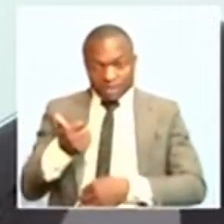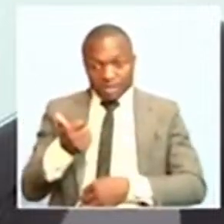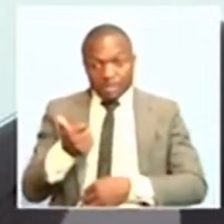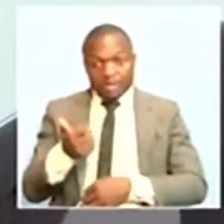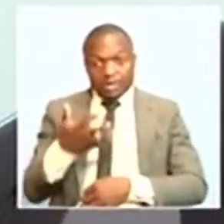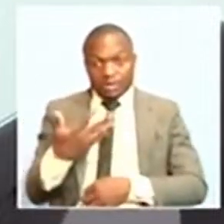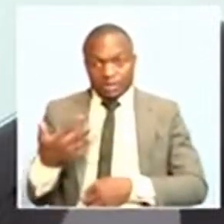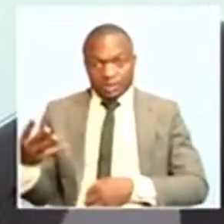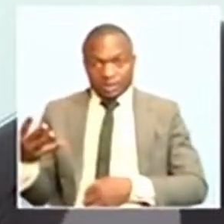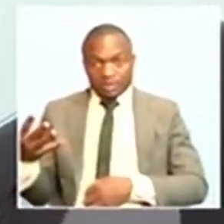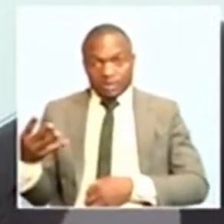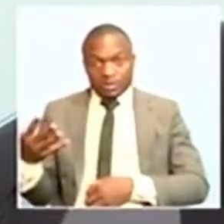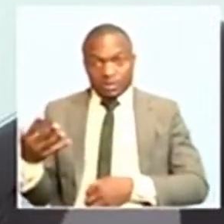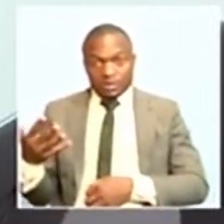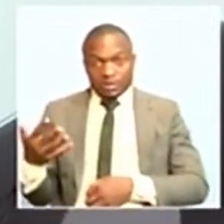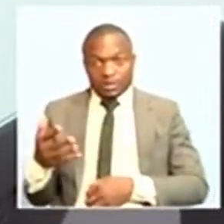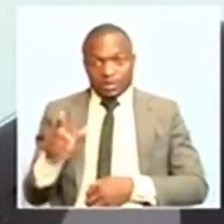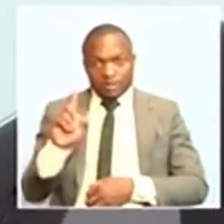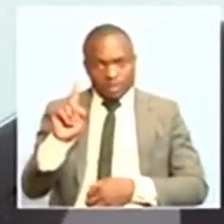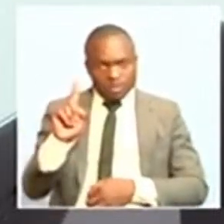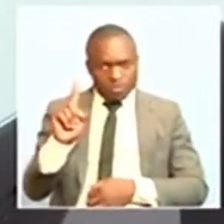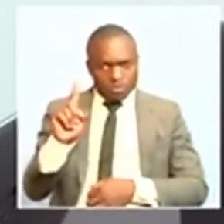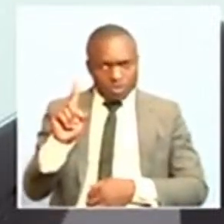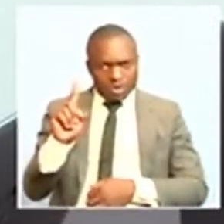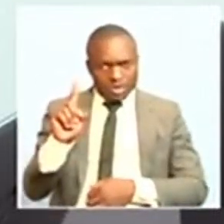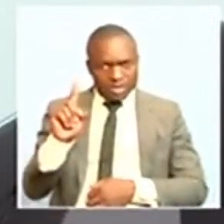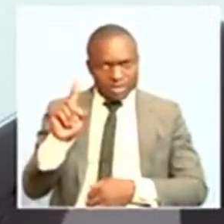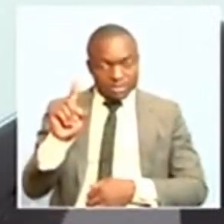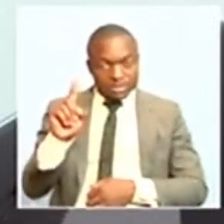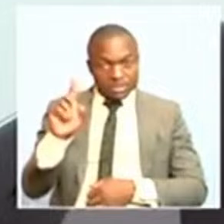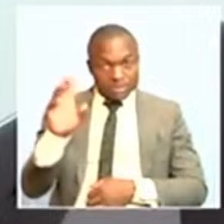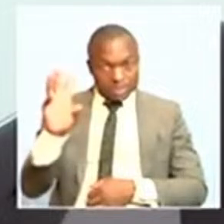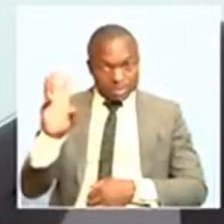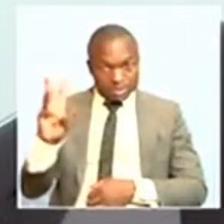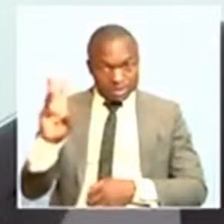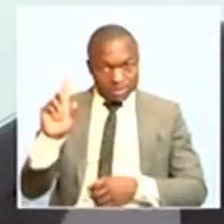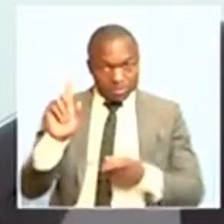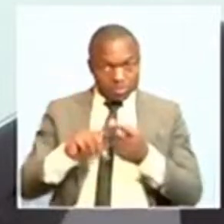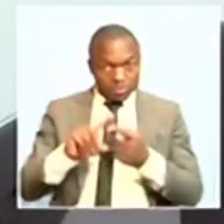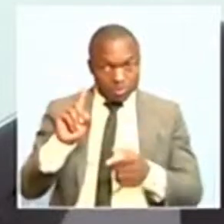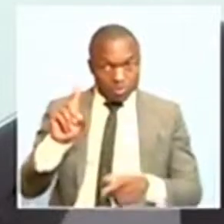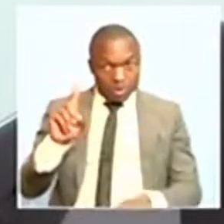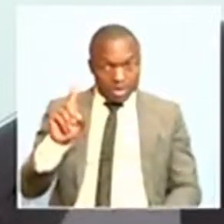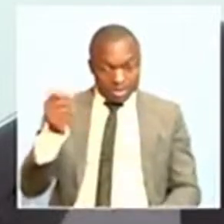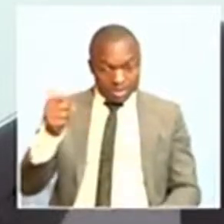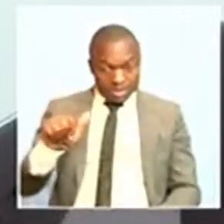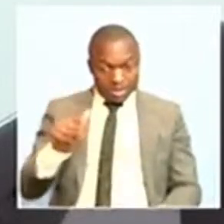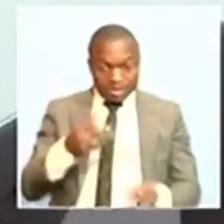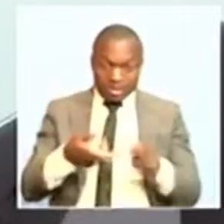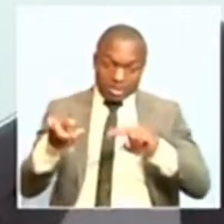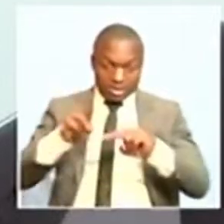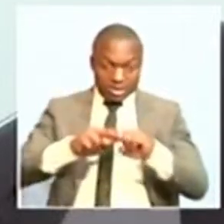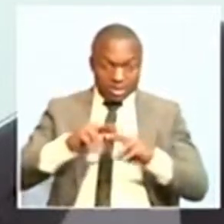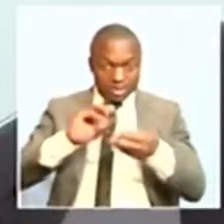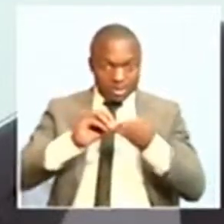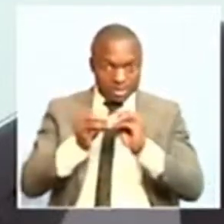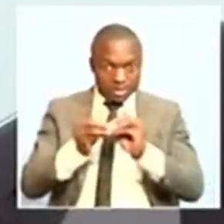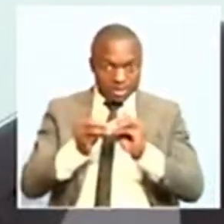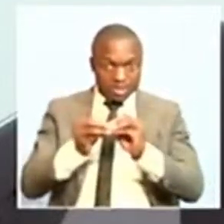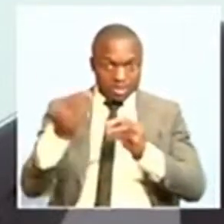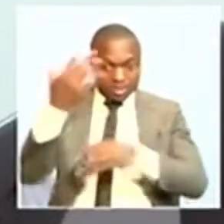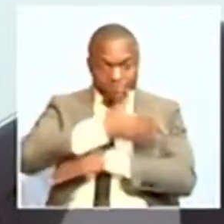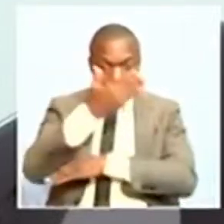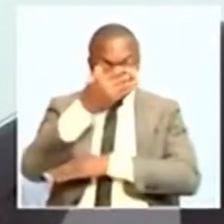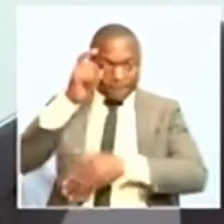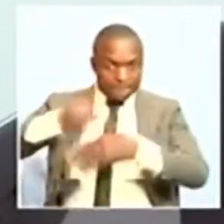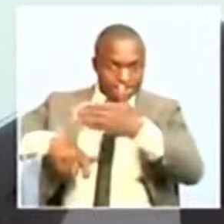locally produced goods from 1/6 to 1/10. So therefore, this is increasing the rate of excise